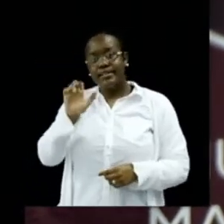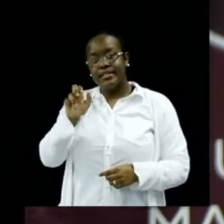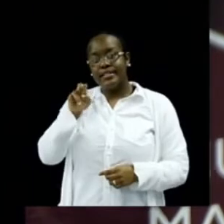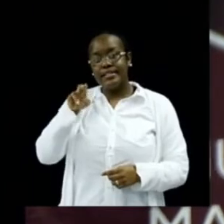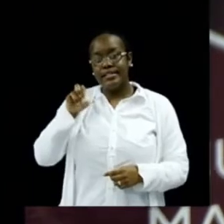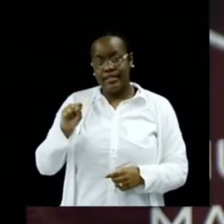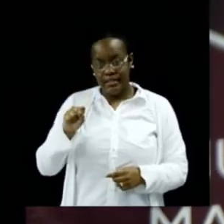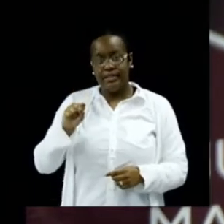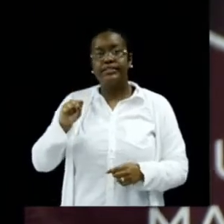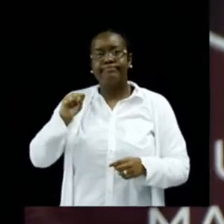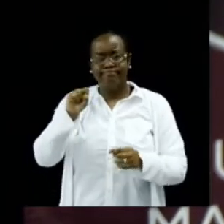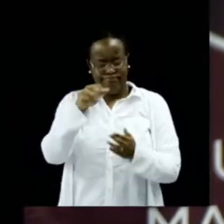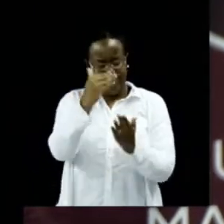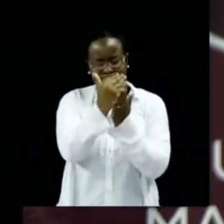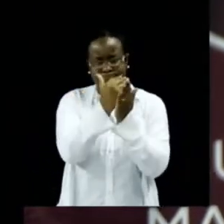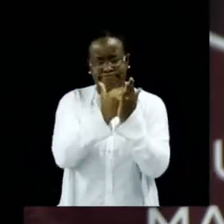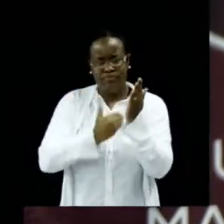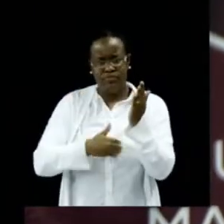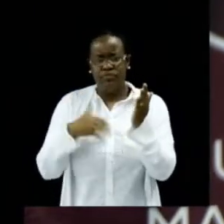are